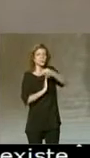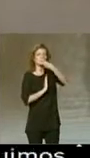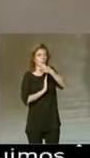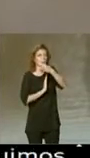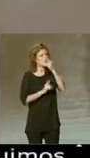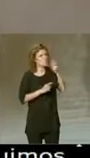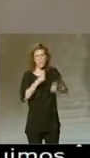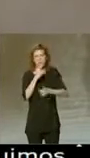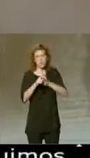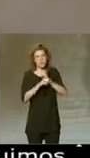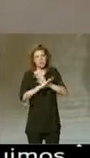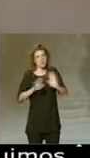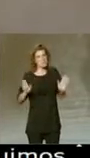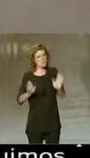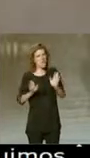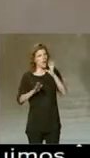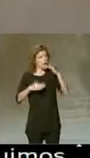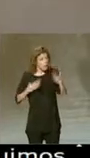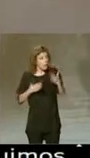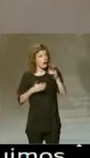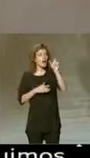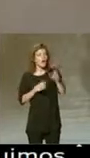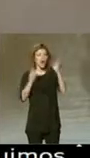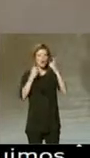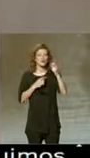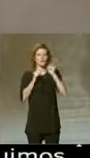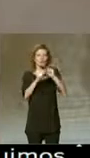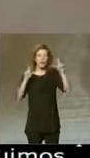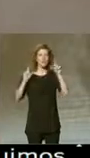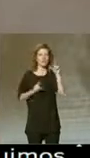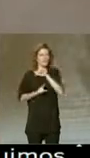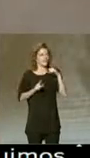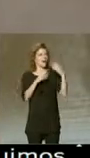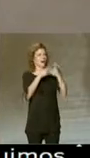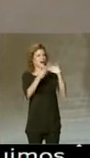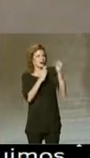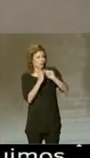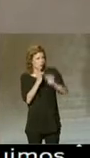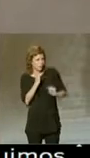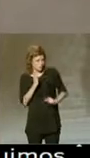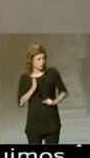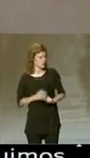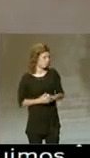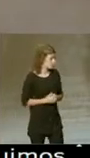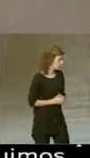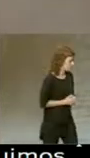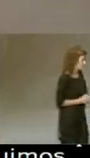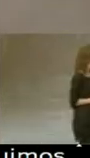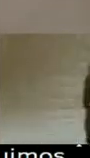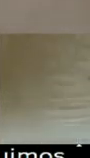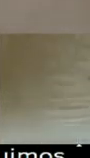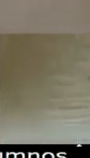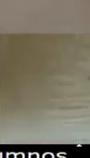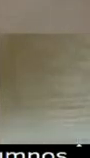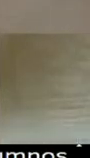master classes. We should be increasingly leaving that aside. Students are a key player. For instance,